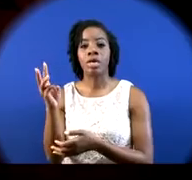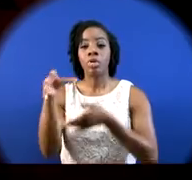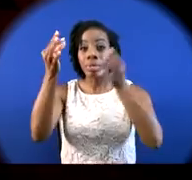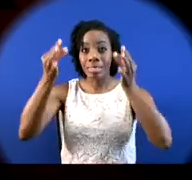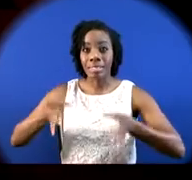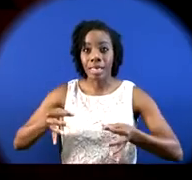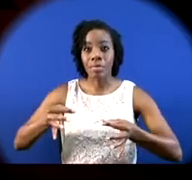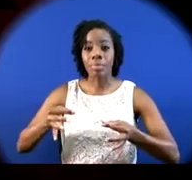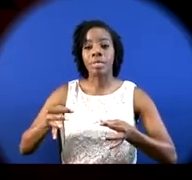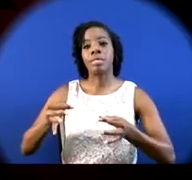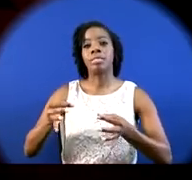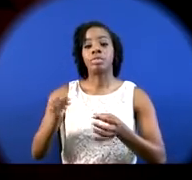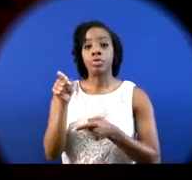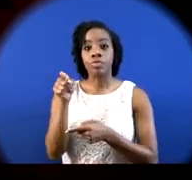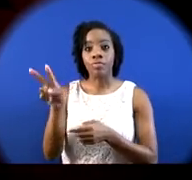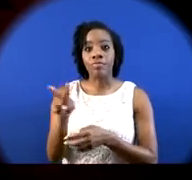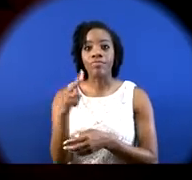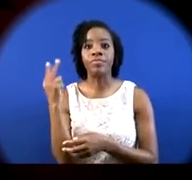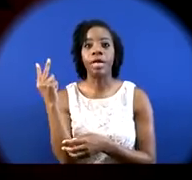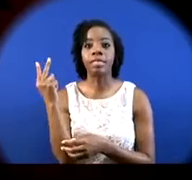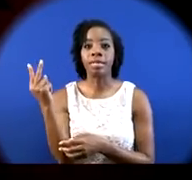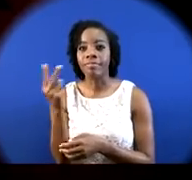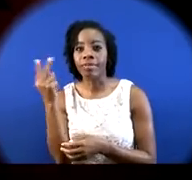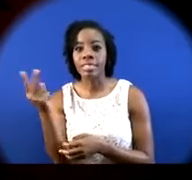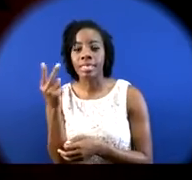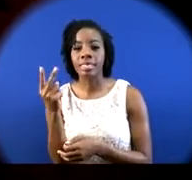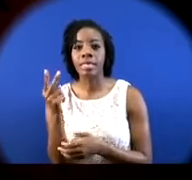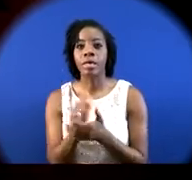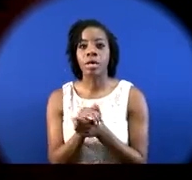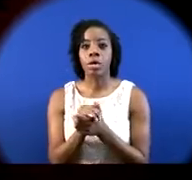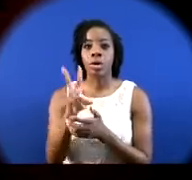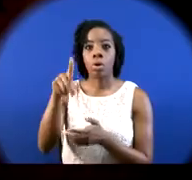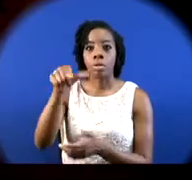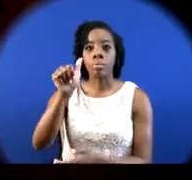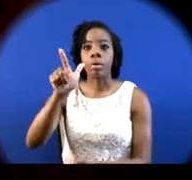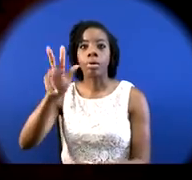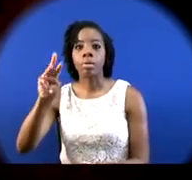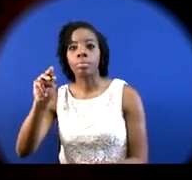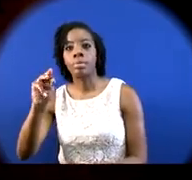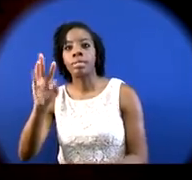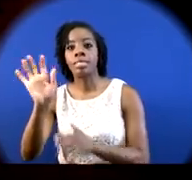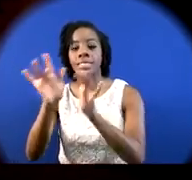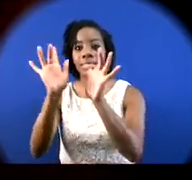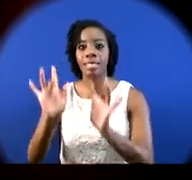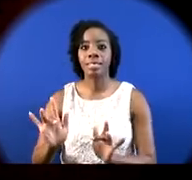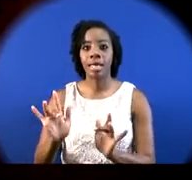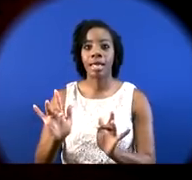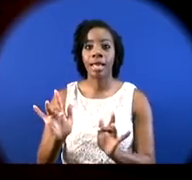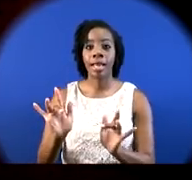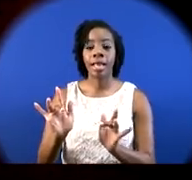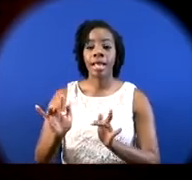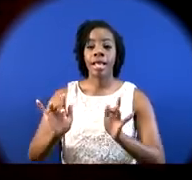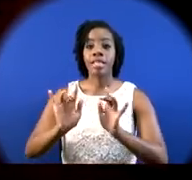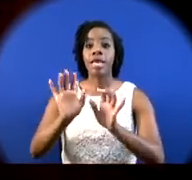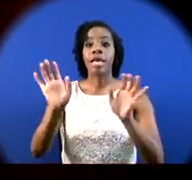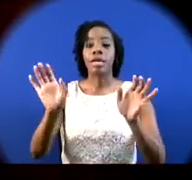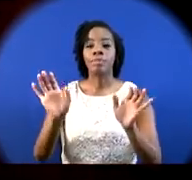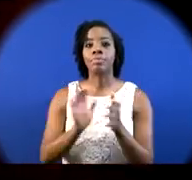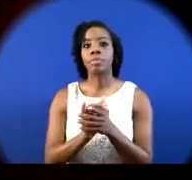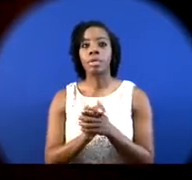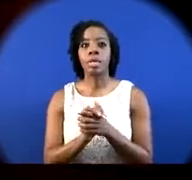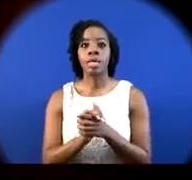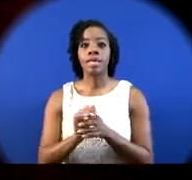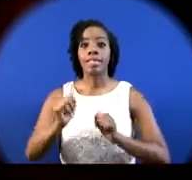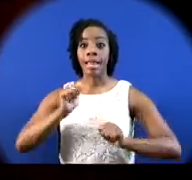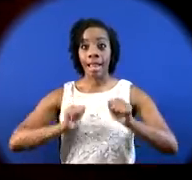Holy Land on Palm Sunday, and I found out when we got there that they reenact the triumphal entry